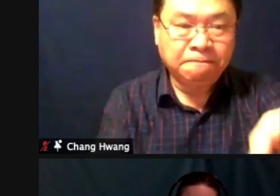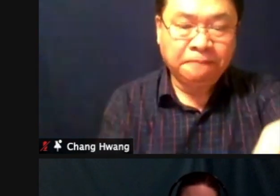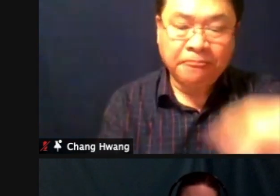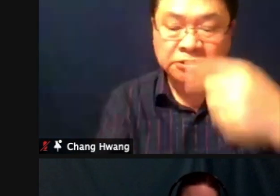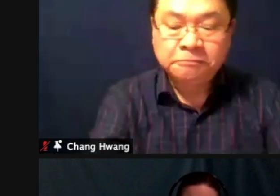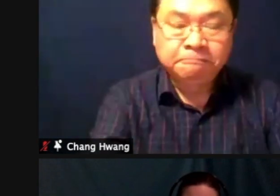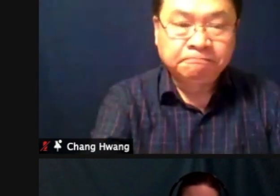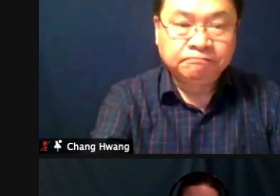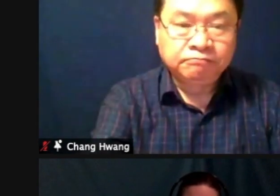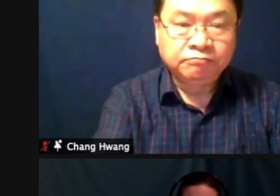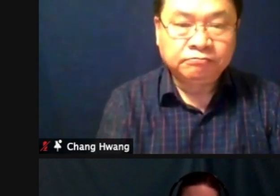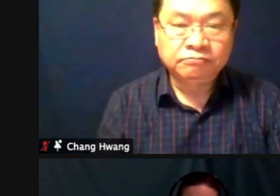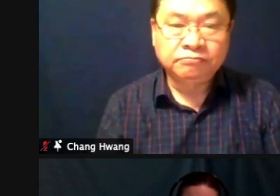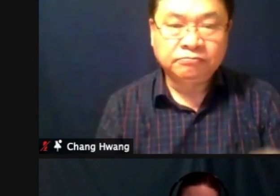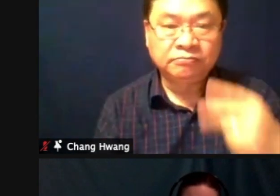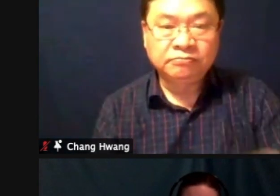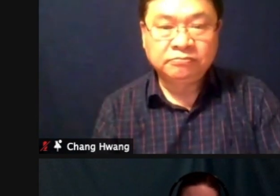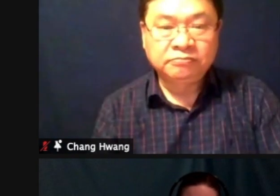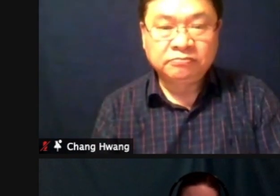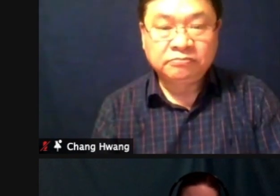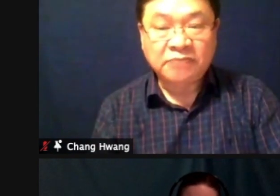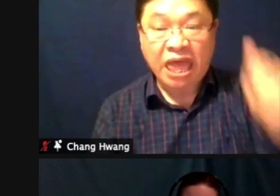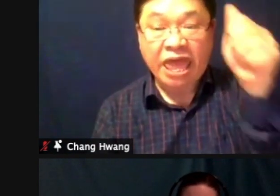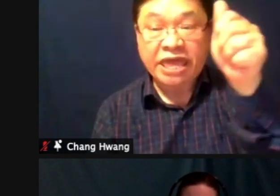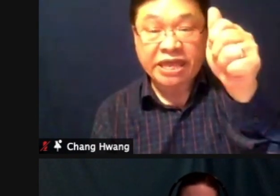there's many examples.